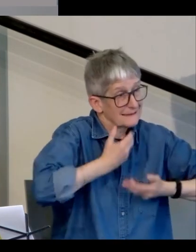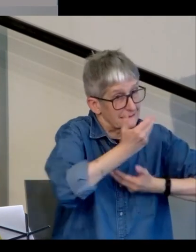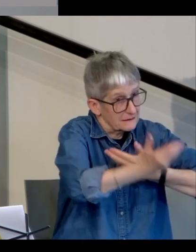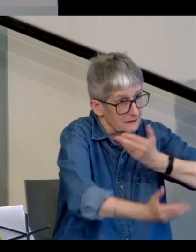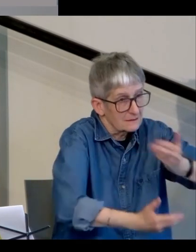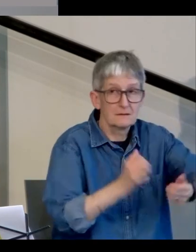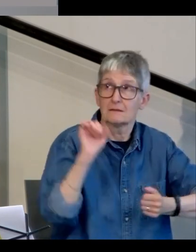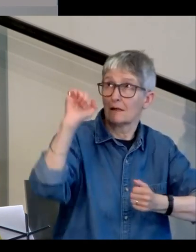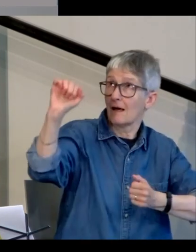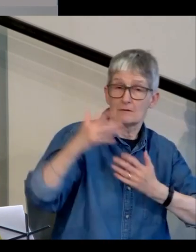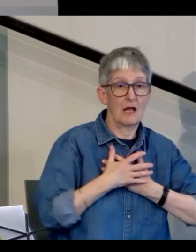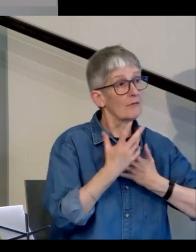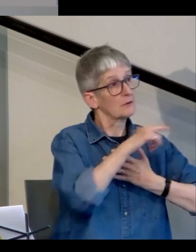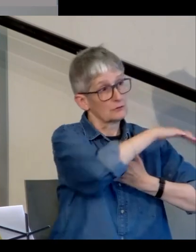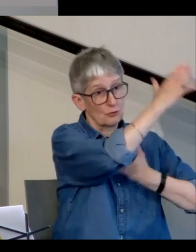of His love to the world.